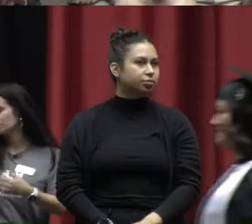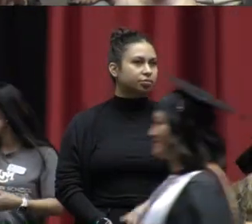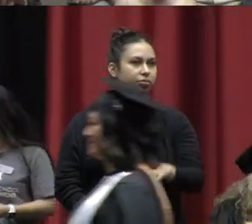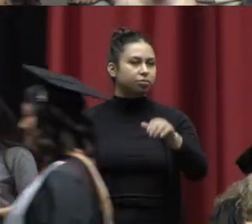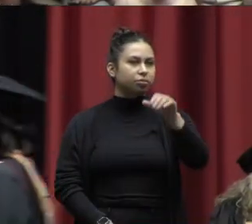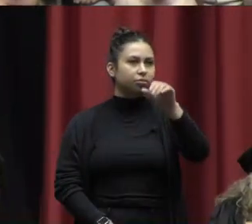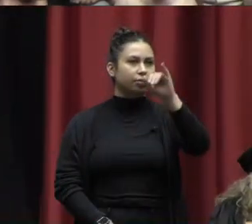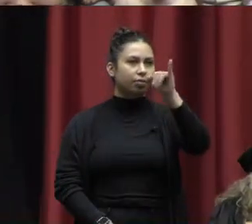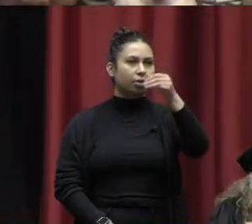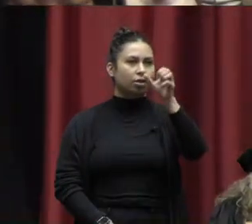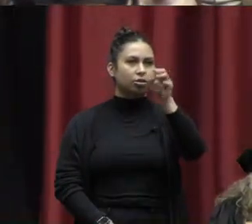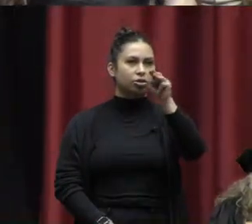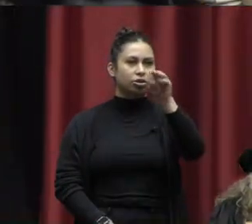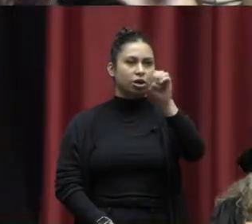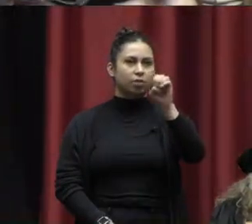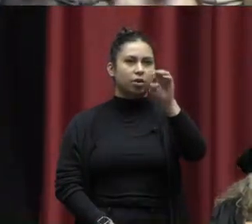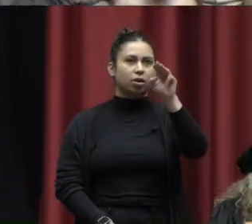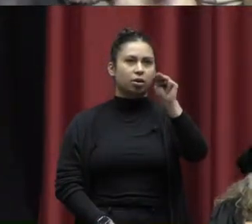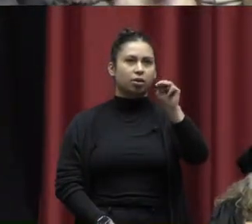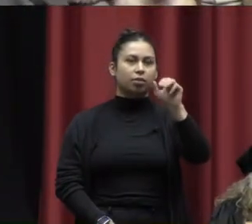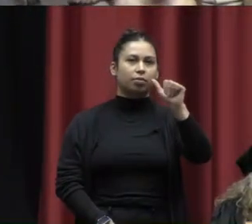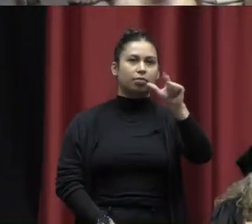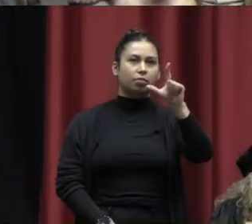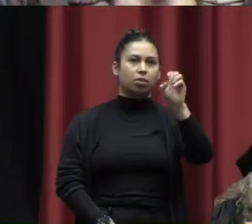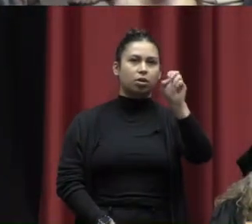Jamie Malone.